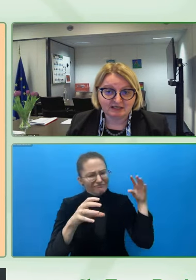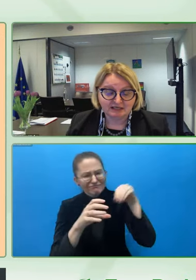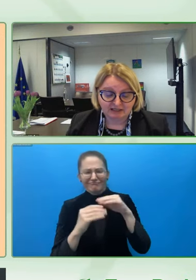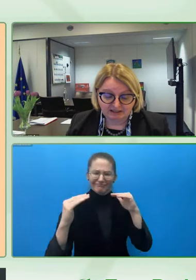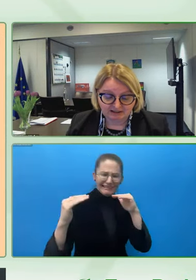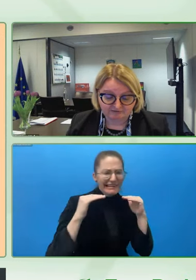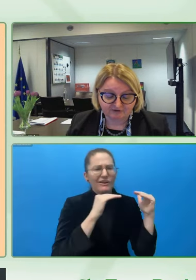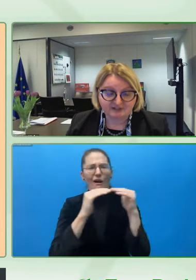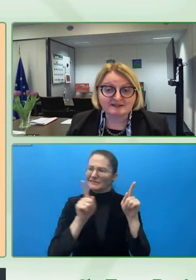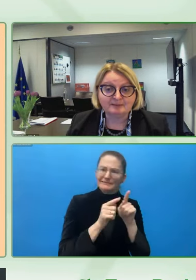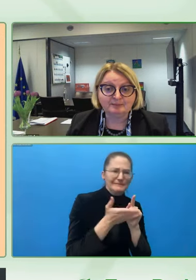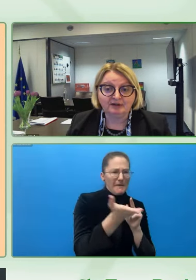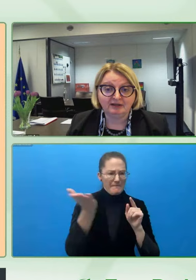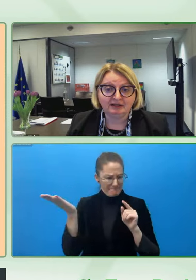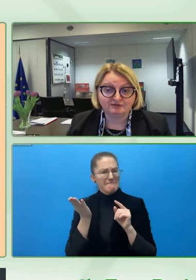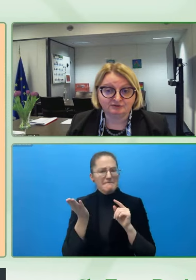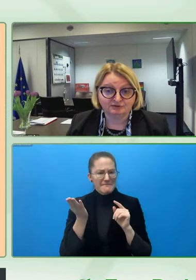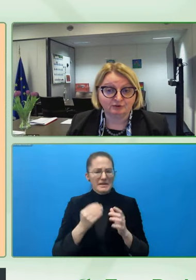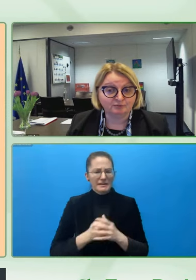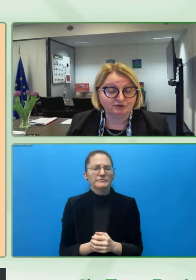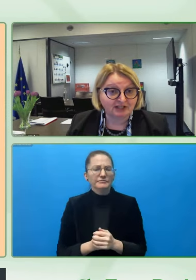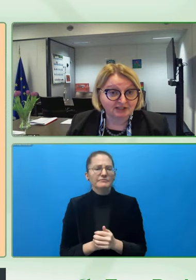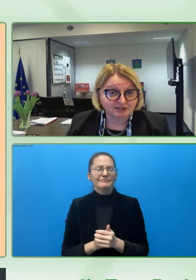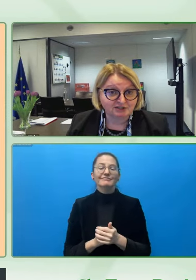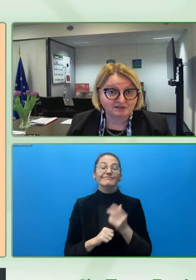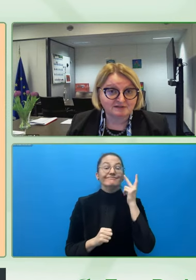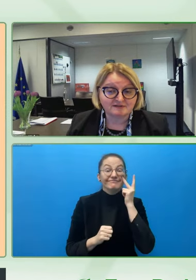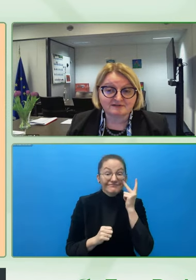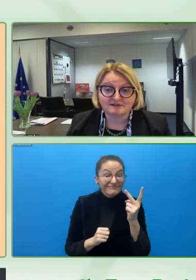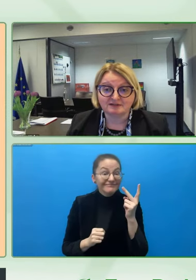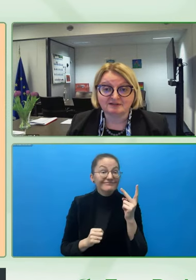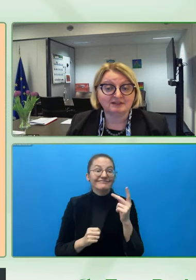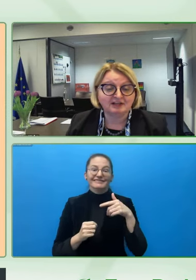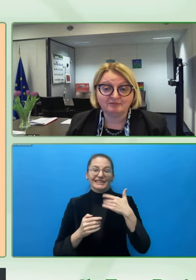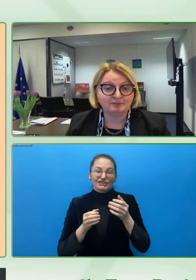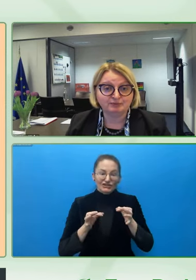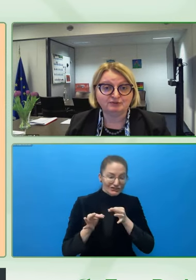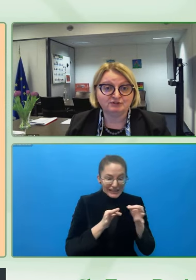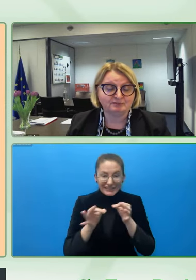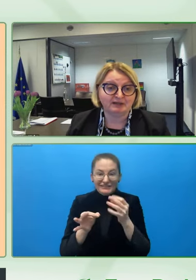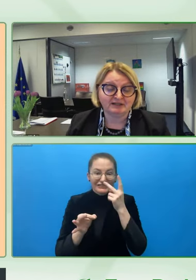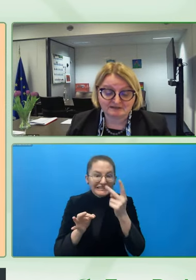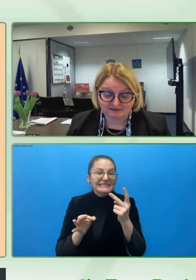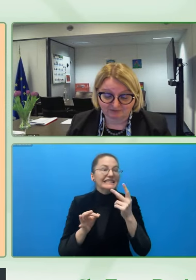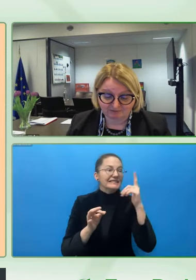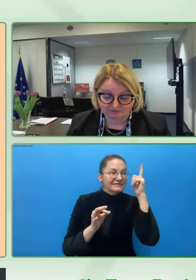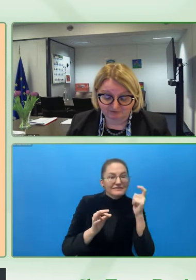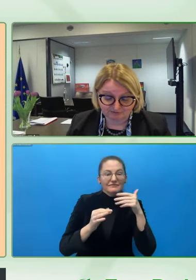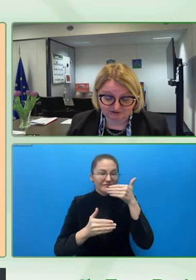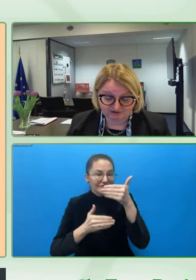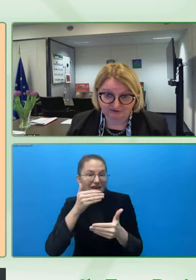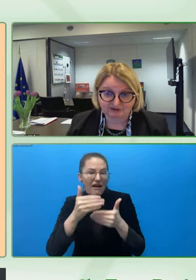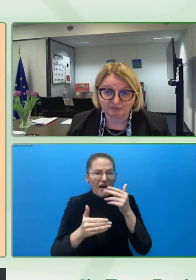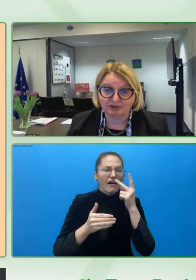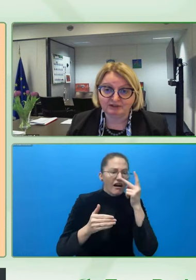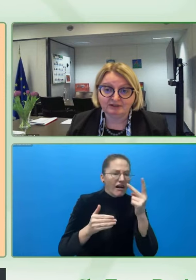areas. For example, electronic communications that have been put in place even